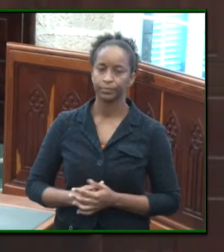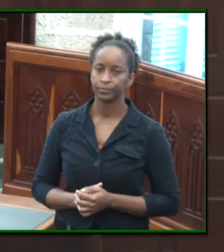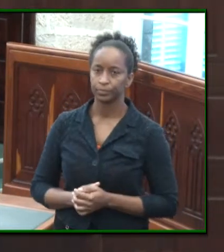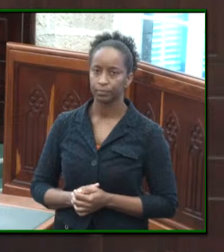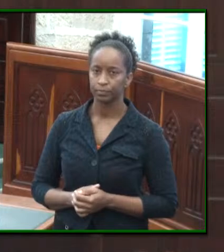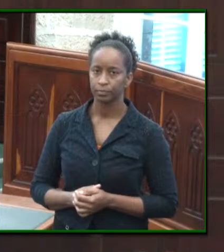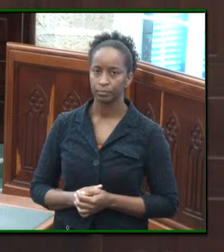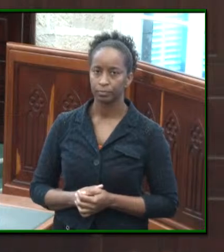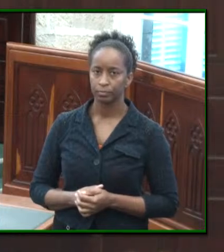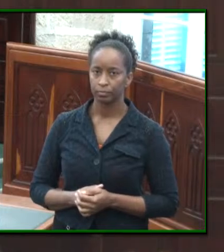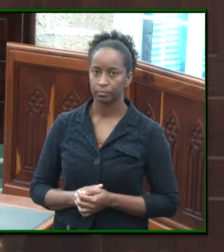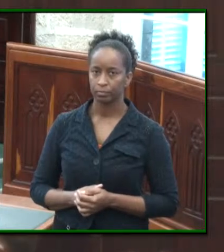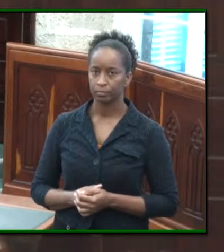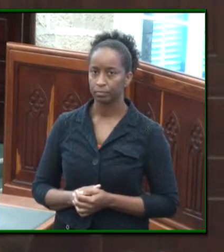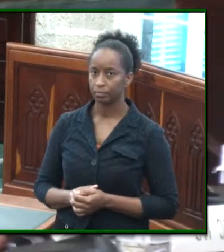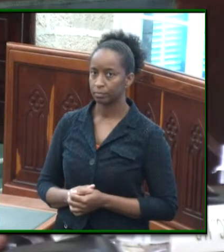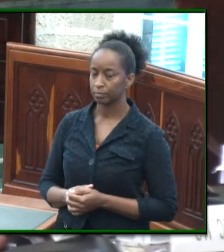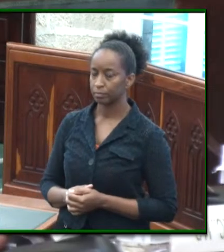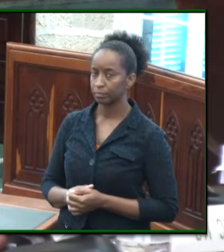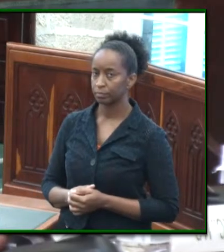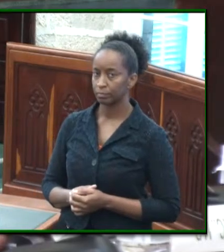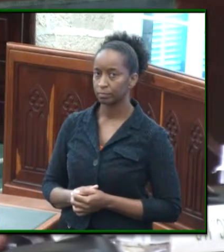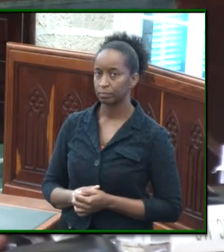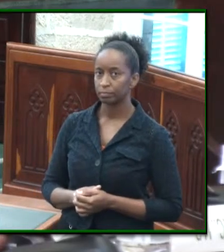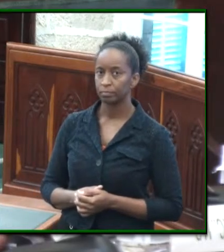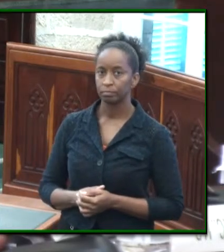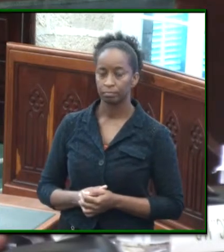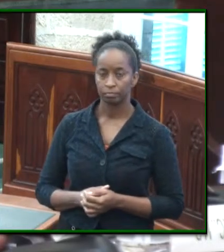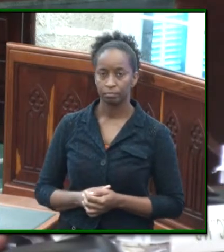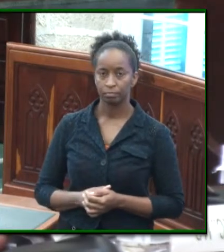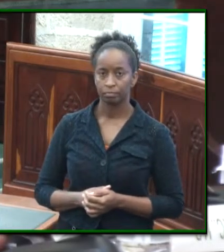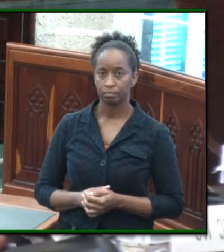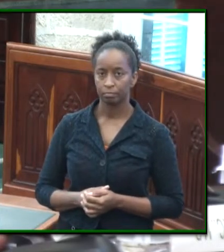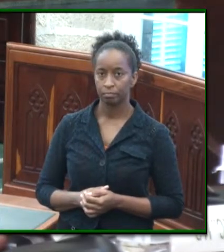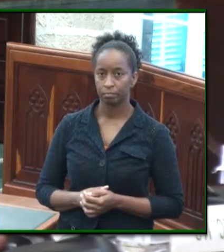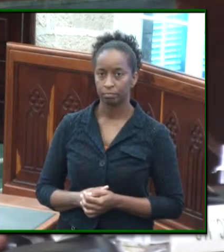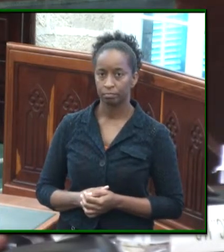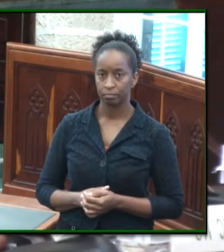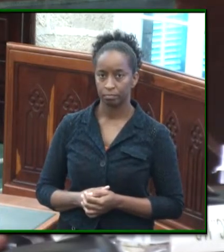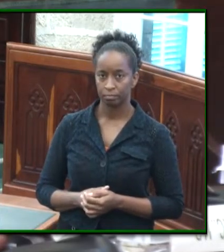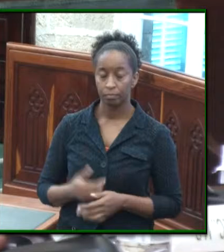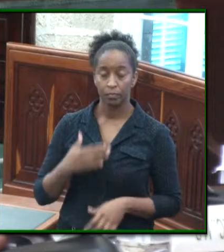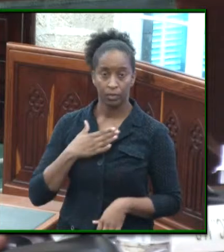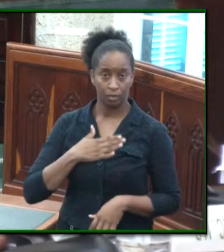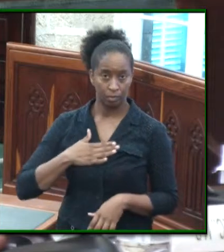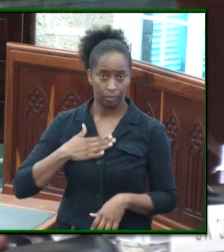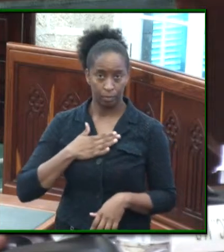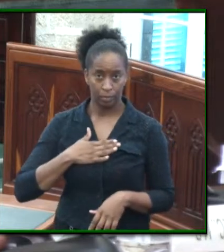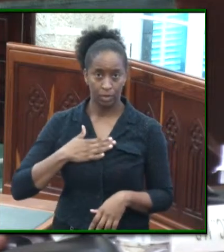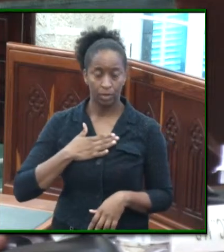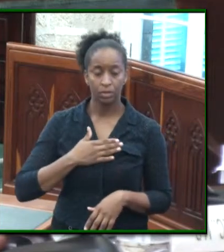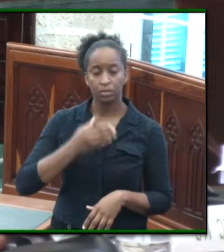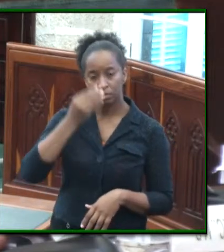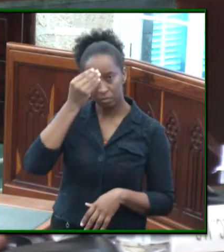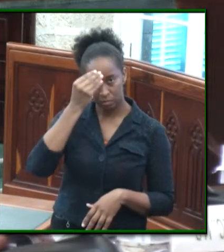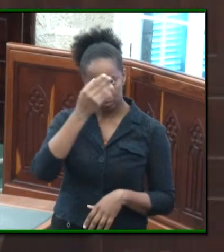Mr. Honourable Chairman. Leader of Government Business. Thank you, Mr. Chairman. I beg to move that you do not report progress to His Honour the Speaker and beg leave to sit again.